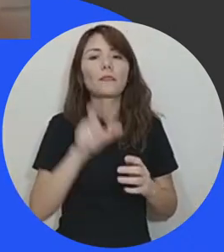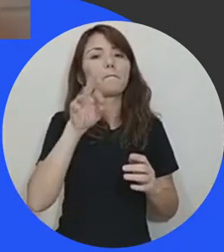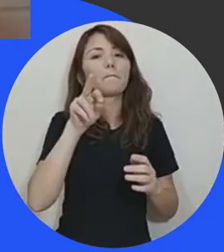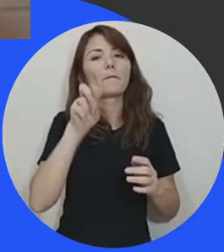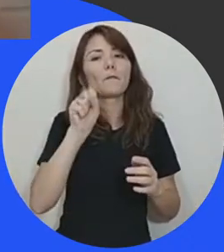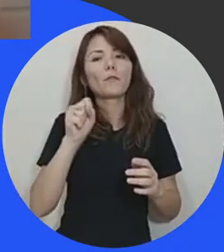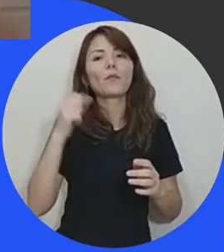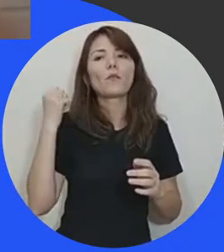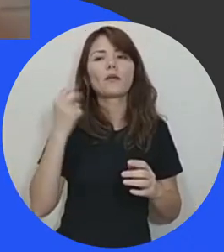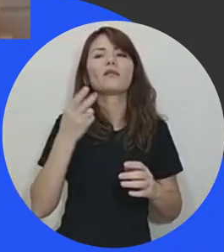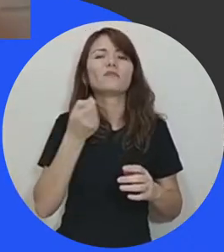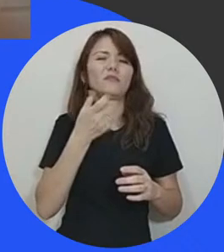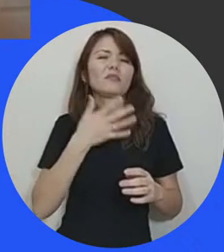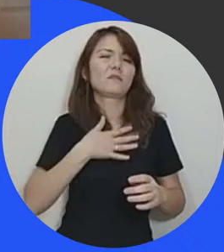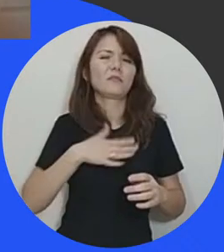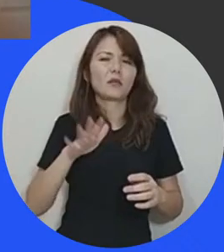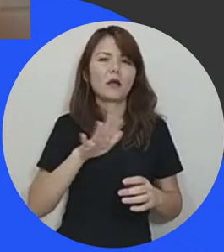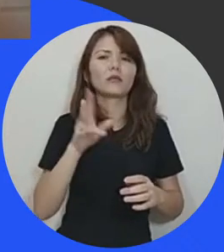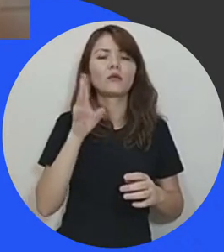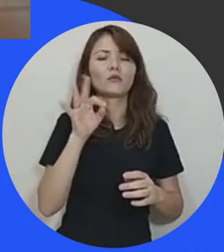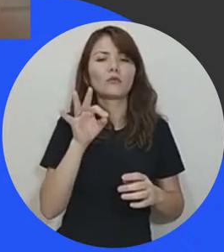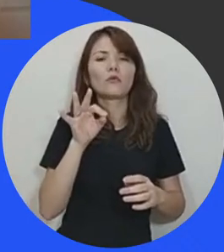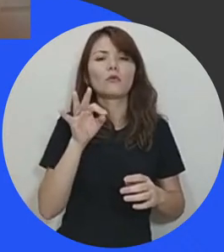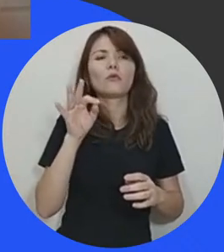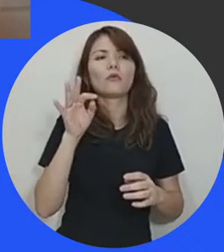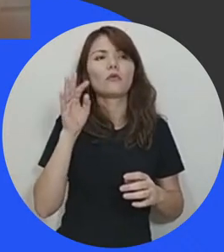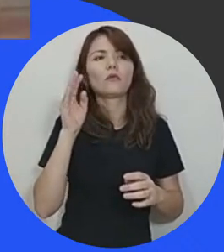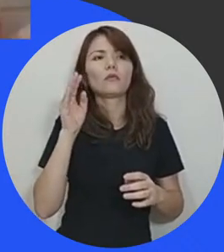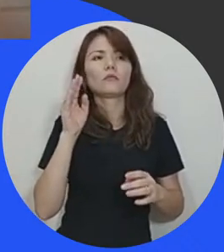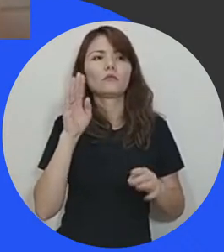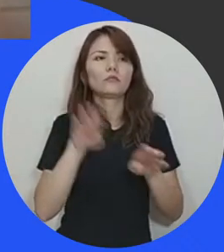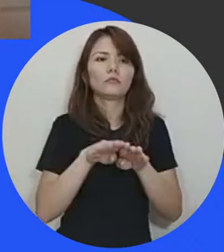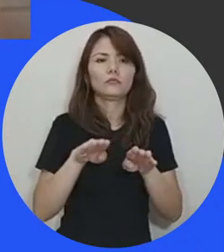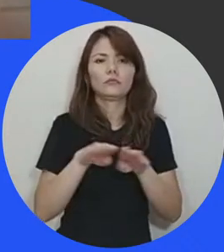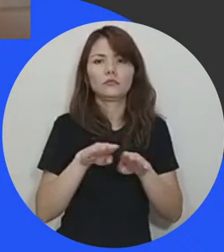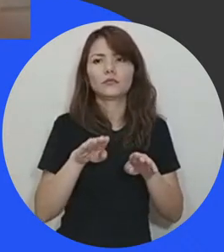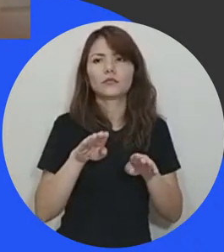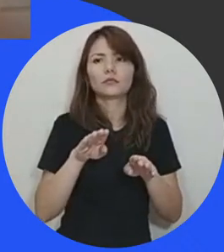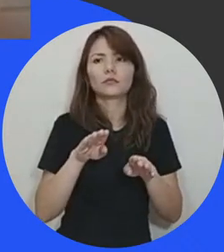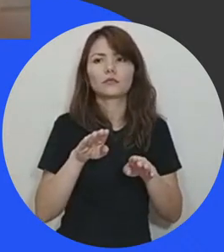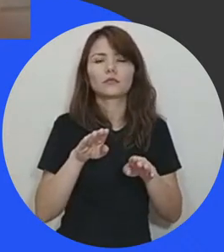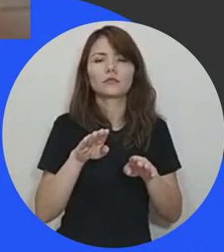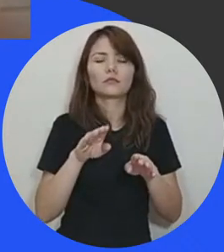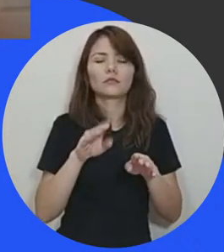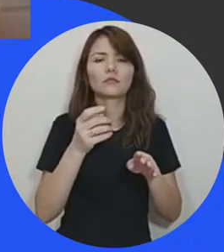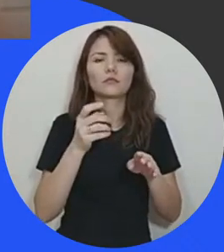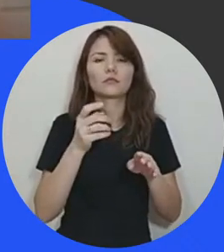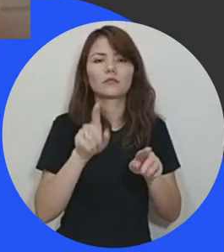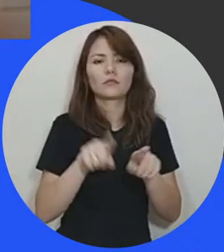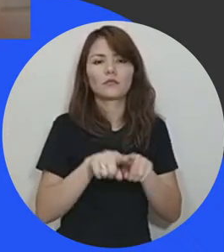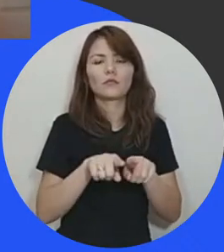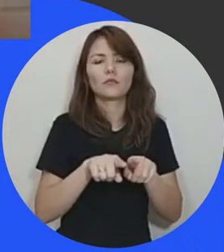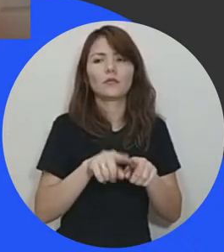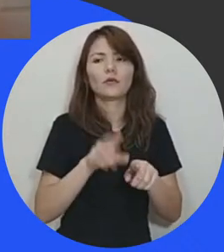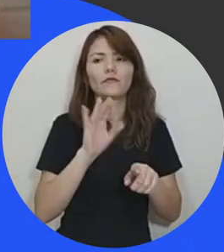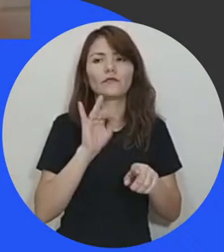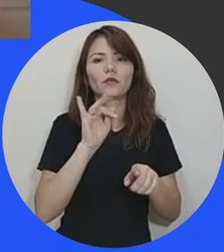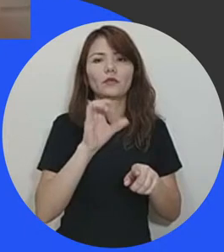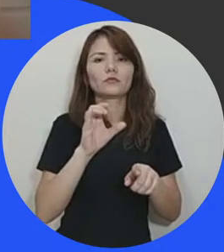controllable. Whereas because of the nature of this virus, it's not anywhere near as unpleasant as Ebola, but it is definitely much worse than